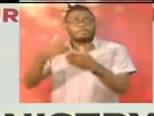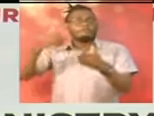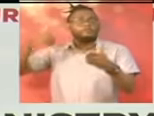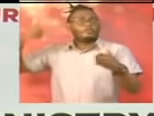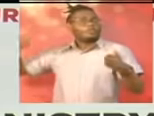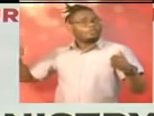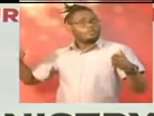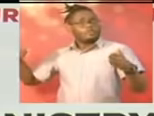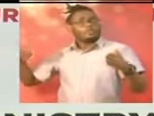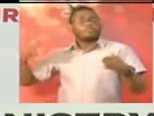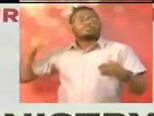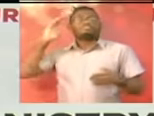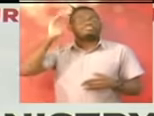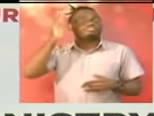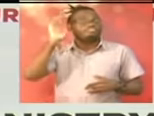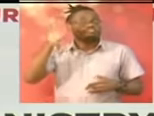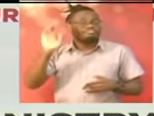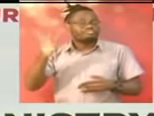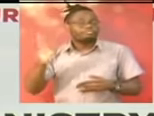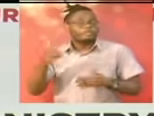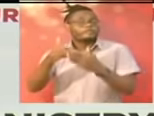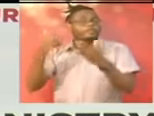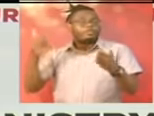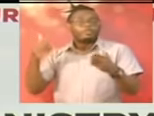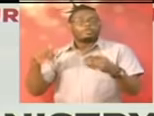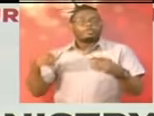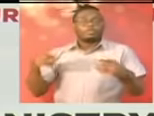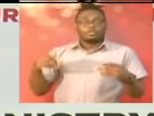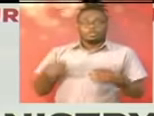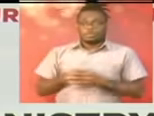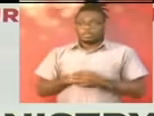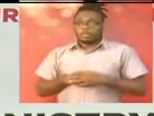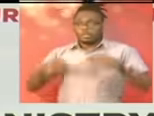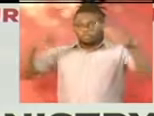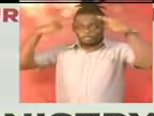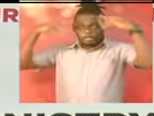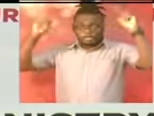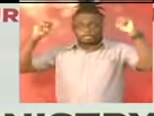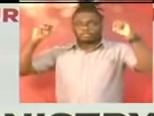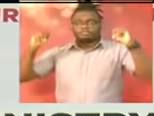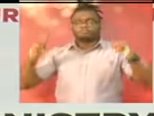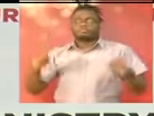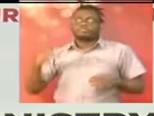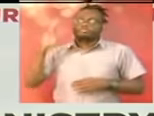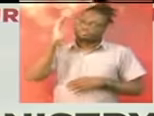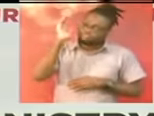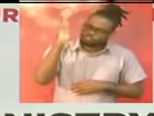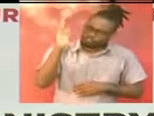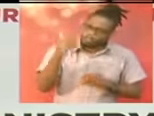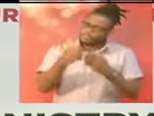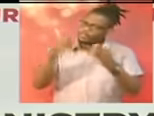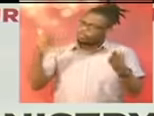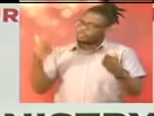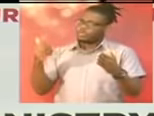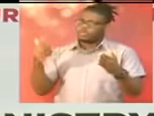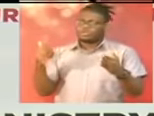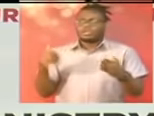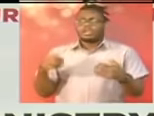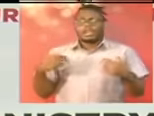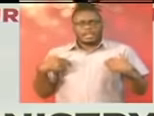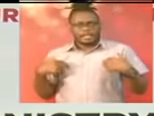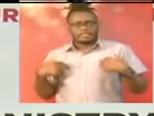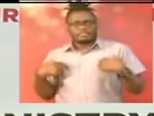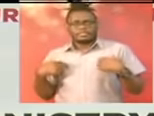health conference. The Minister himself indicated that there was an ongoing call to remind and to encourage the members